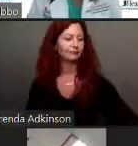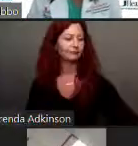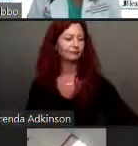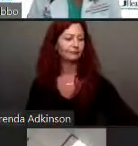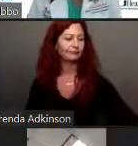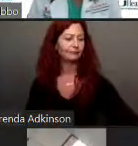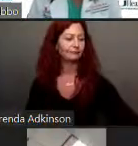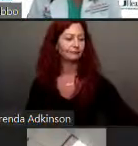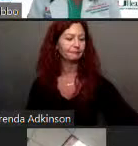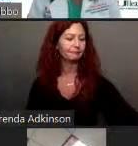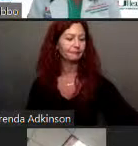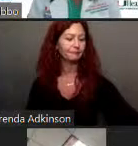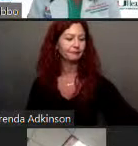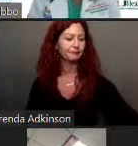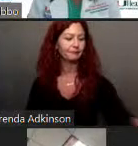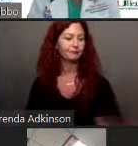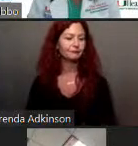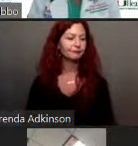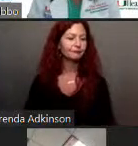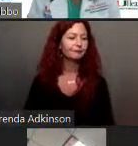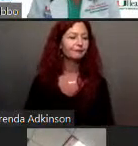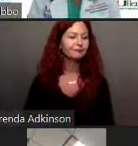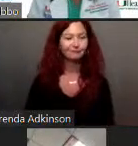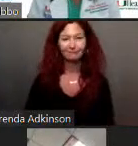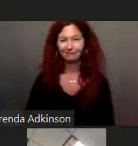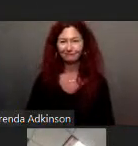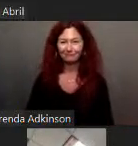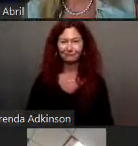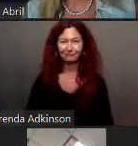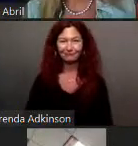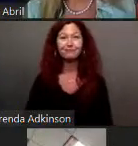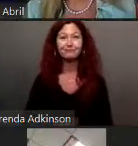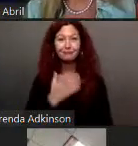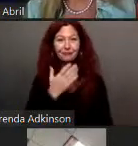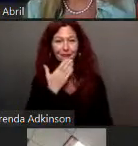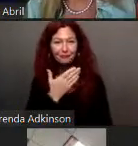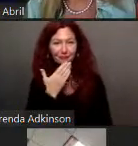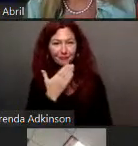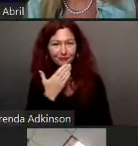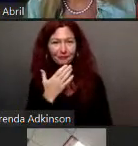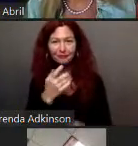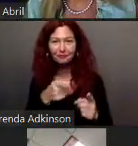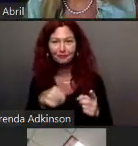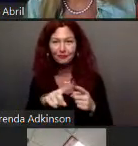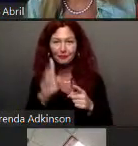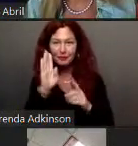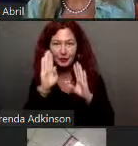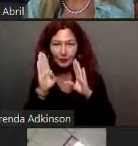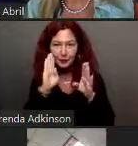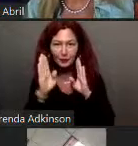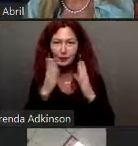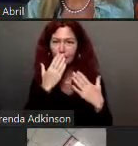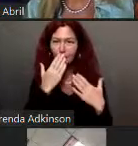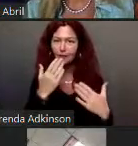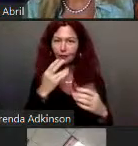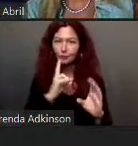Mayor Carlos A. Jimenez. Take it away, sir. Thank you, Patty. I appreciate it. Thank you, everybody, for being here.